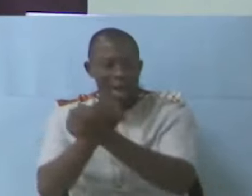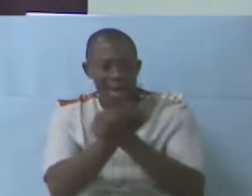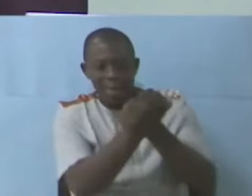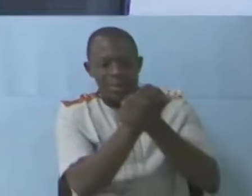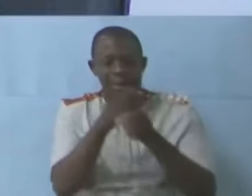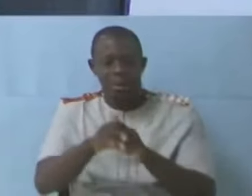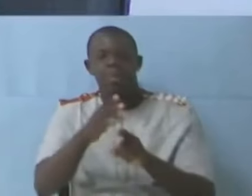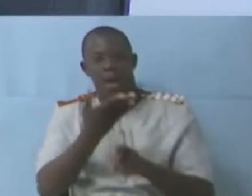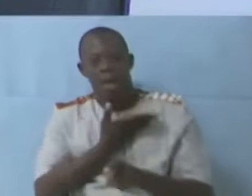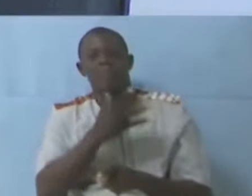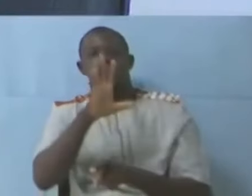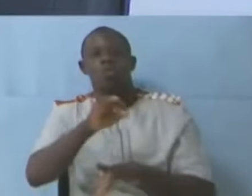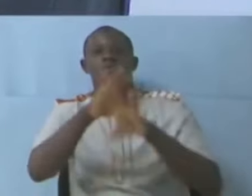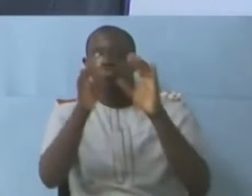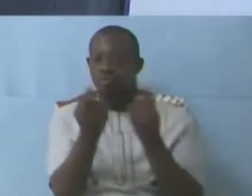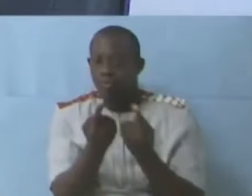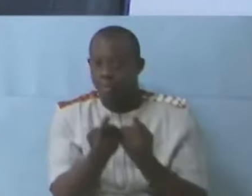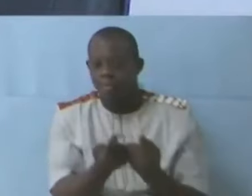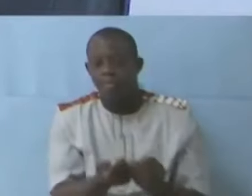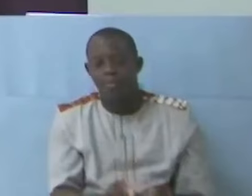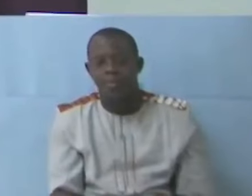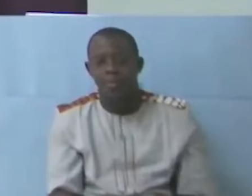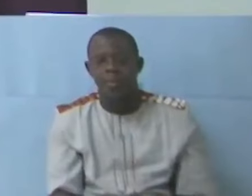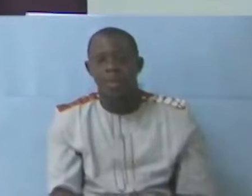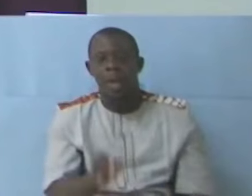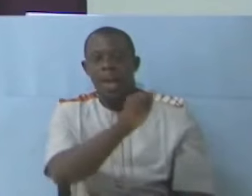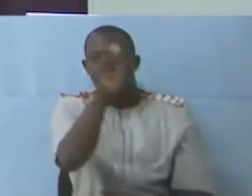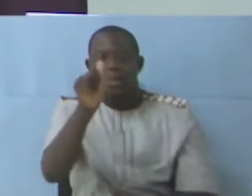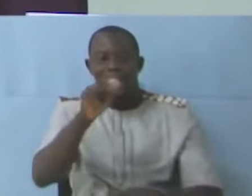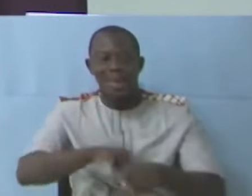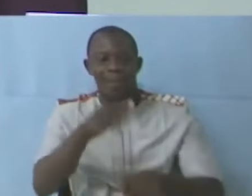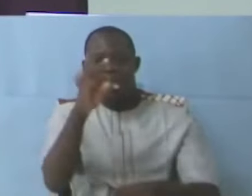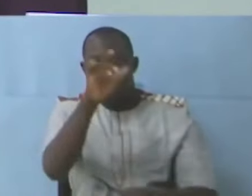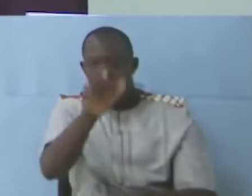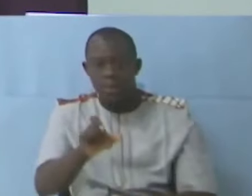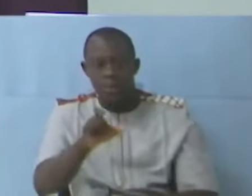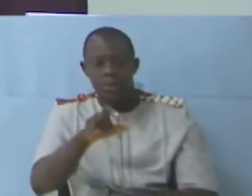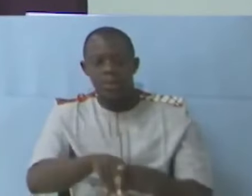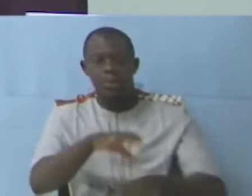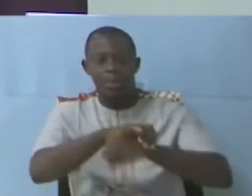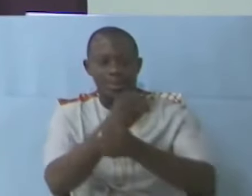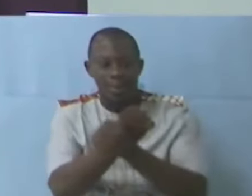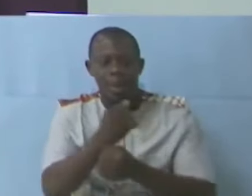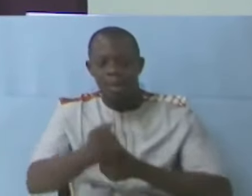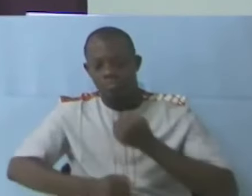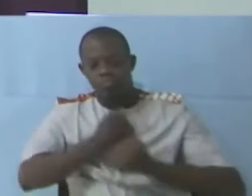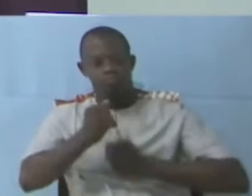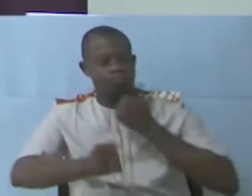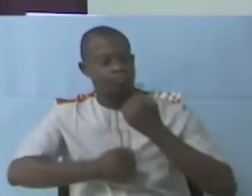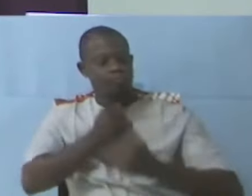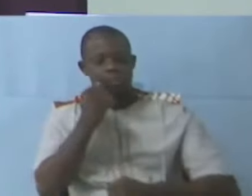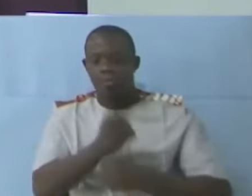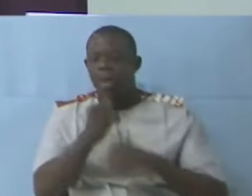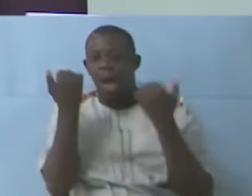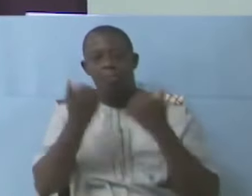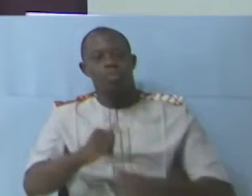ñi ko doon fexé dañ leen jappa. Each time the person is brutalized. Di yon nak borom mom ñu ko mititaal.